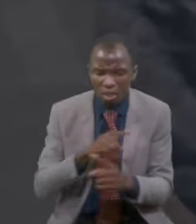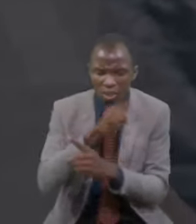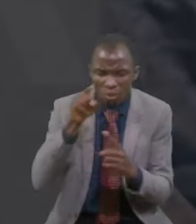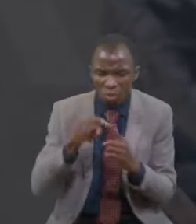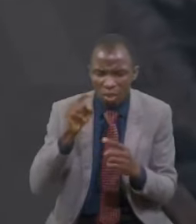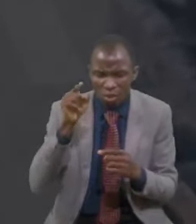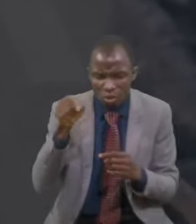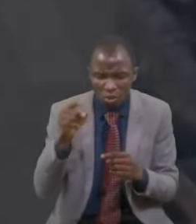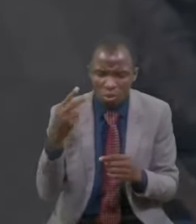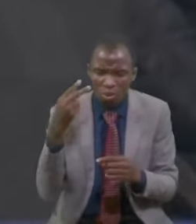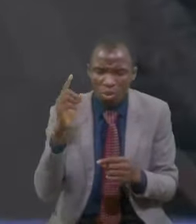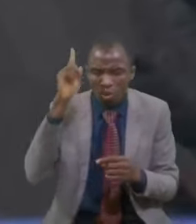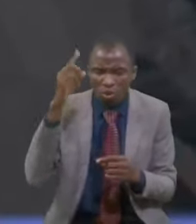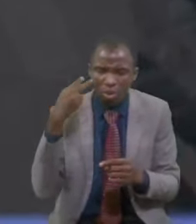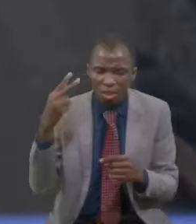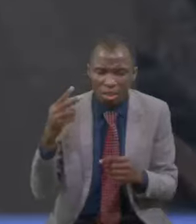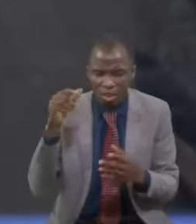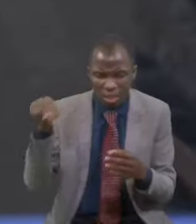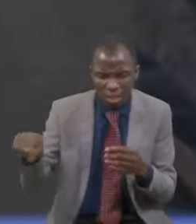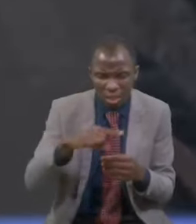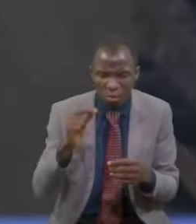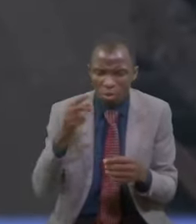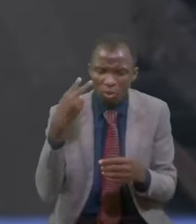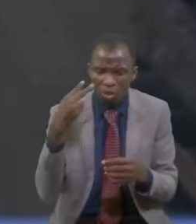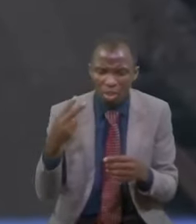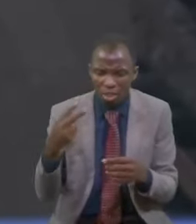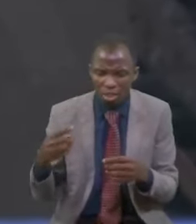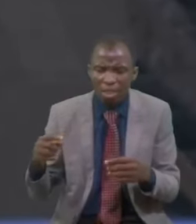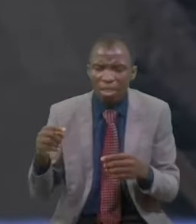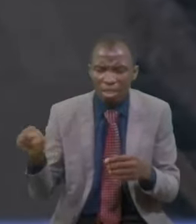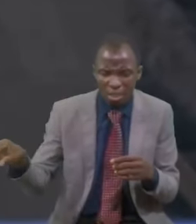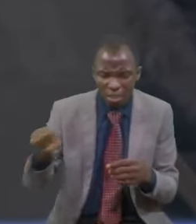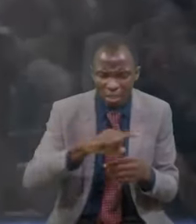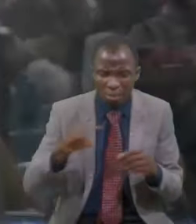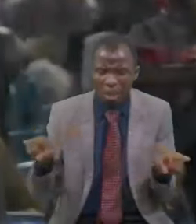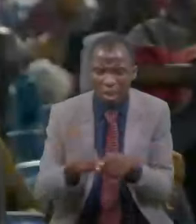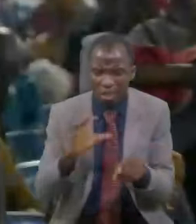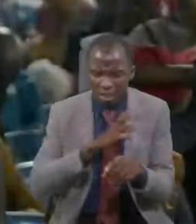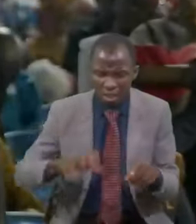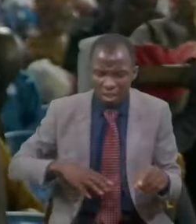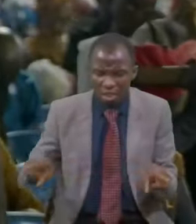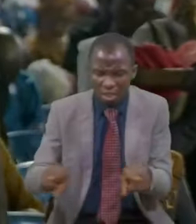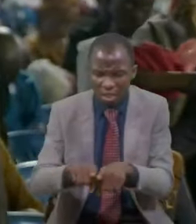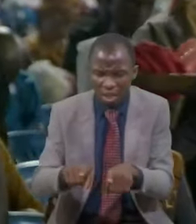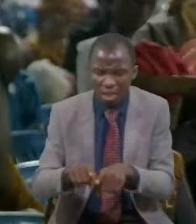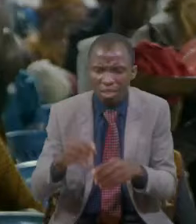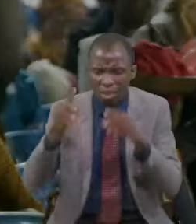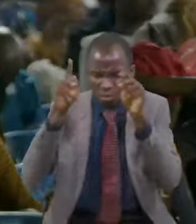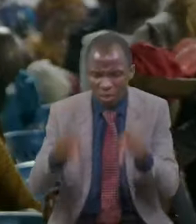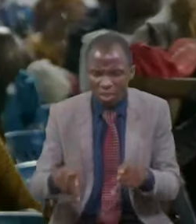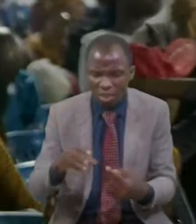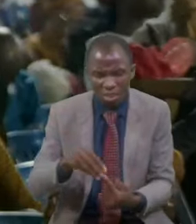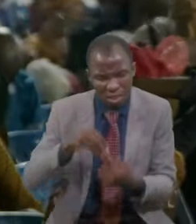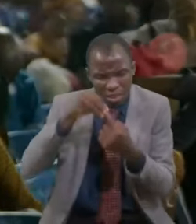them as a Christ-like person, peculiar,